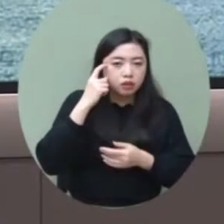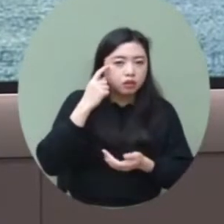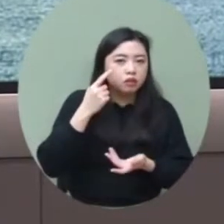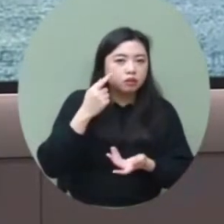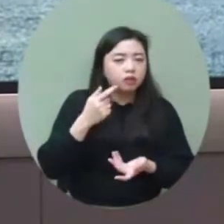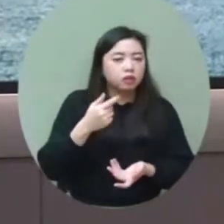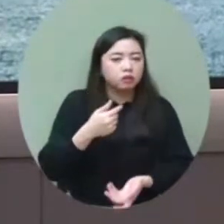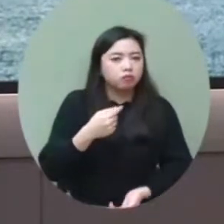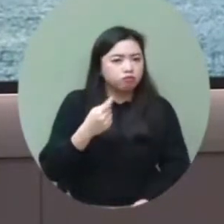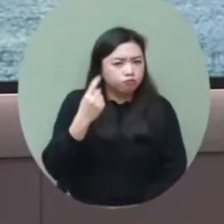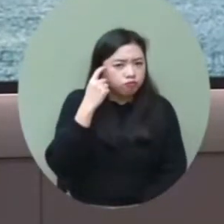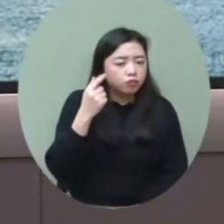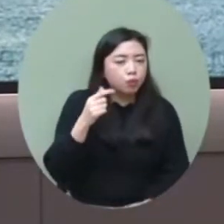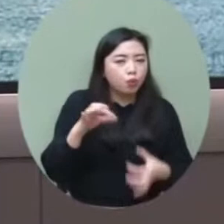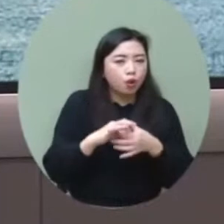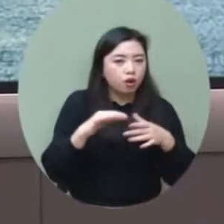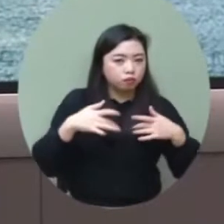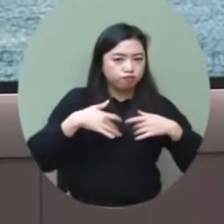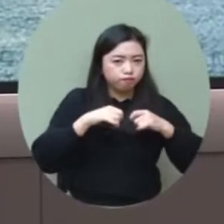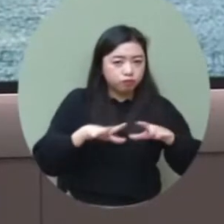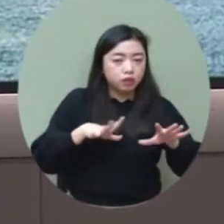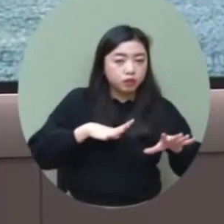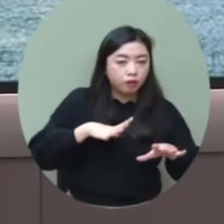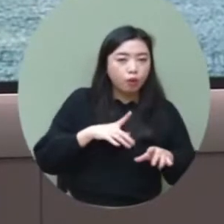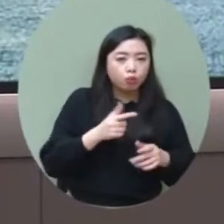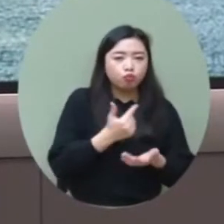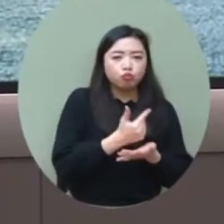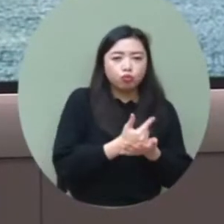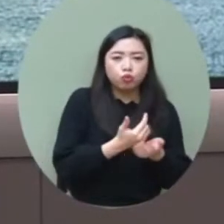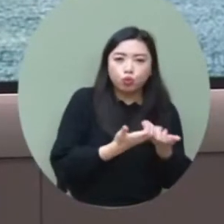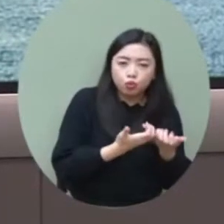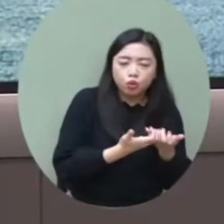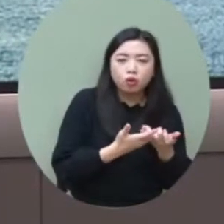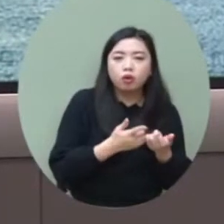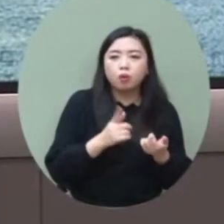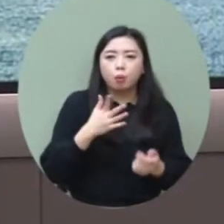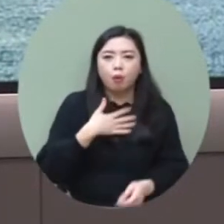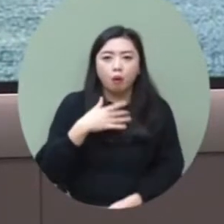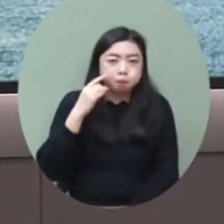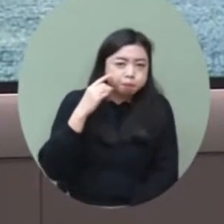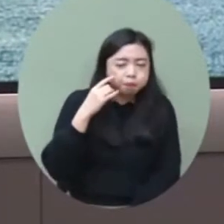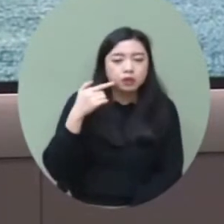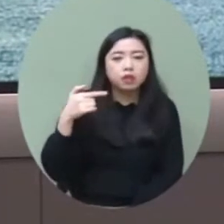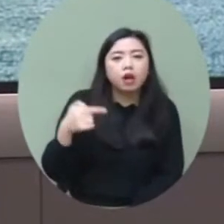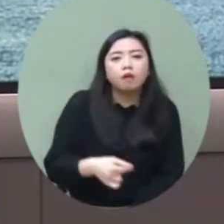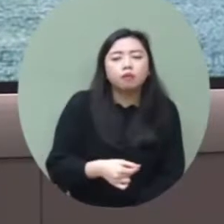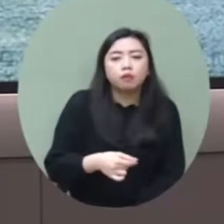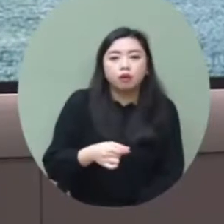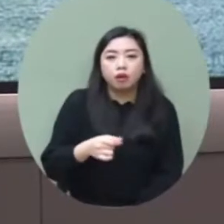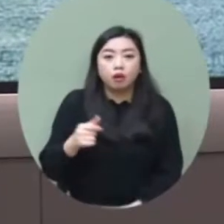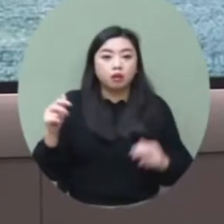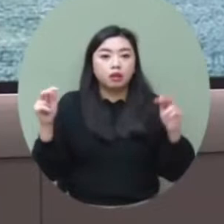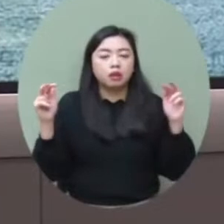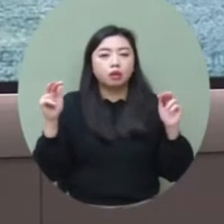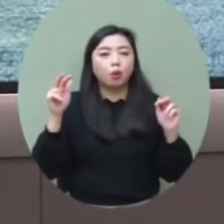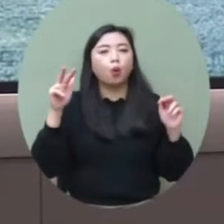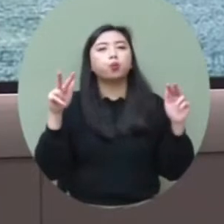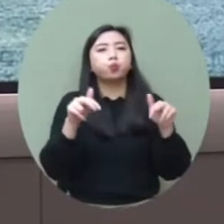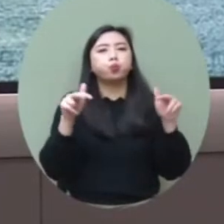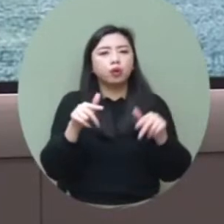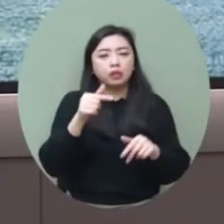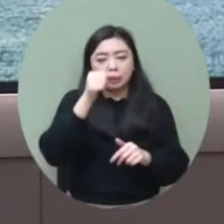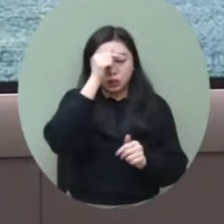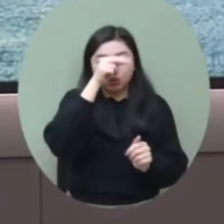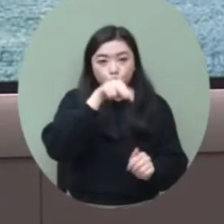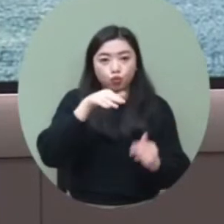we understand that up-to-date and accurate information are very important for the public to alleviate public